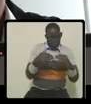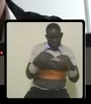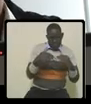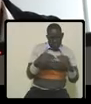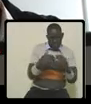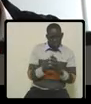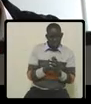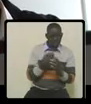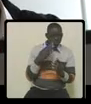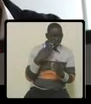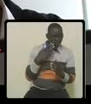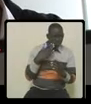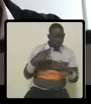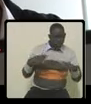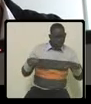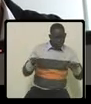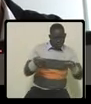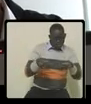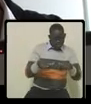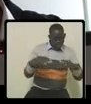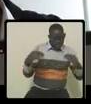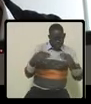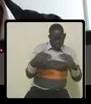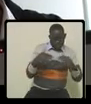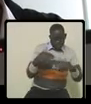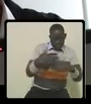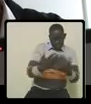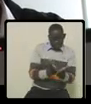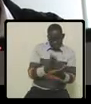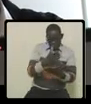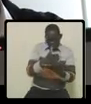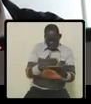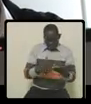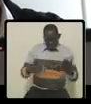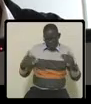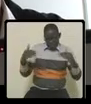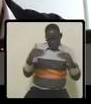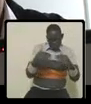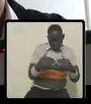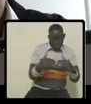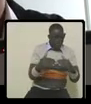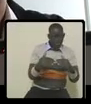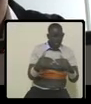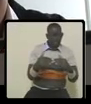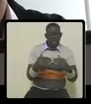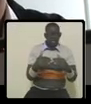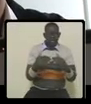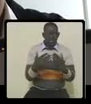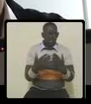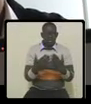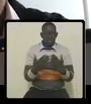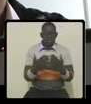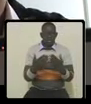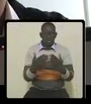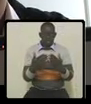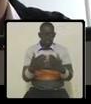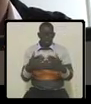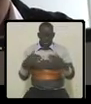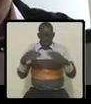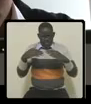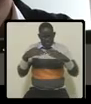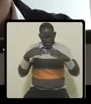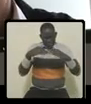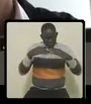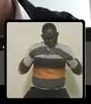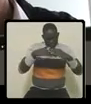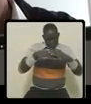For example, when two continental plates or a continental plate and an oceanic plate collide, layers of sedimentary rock are